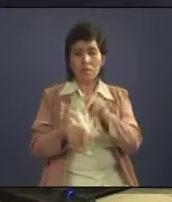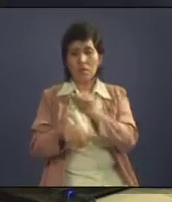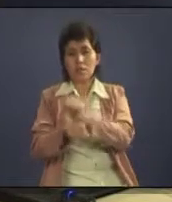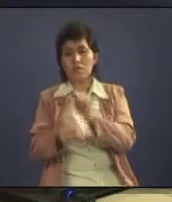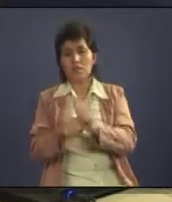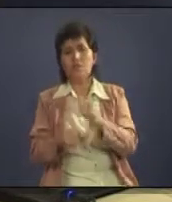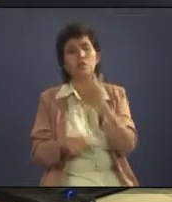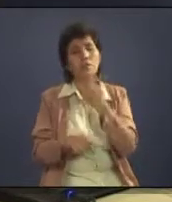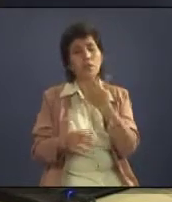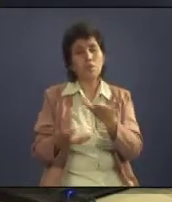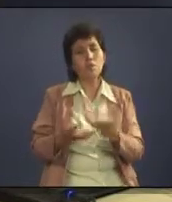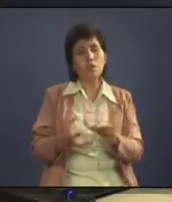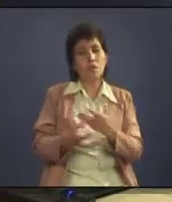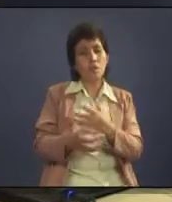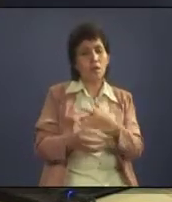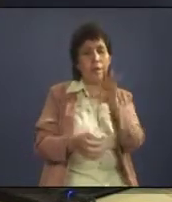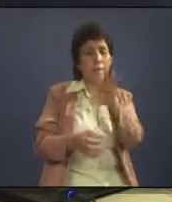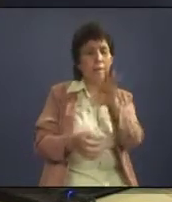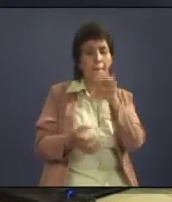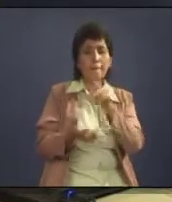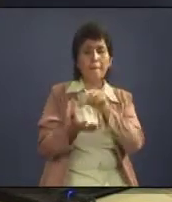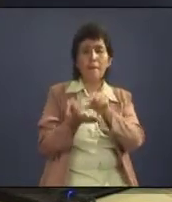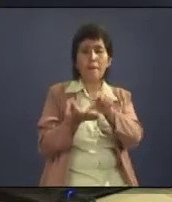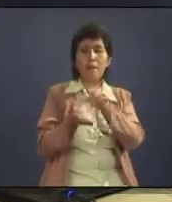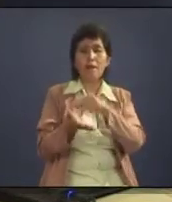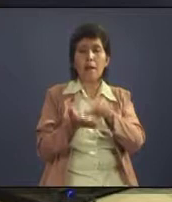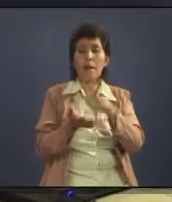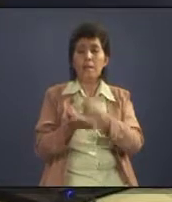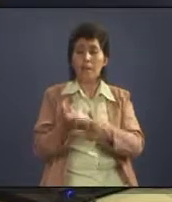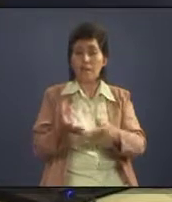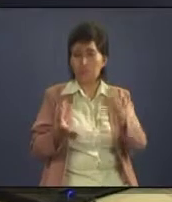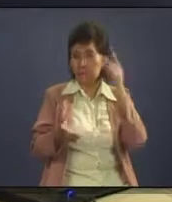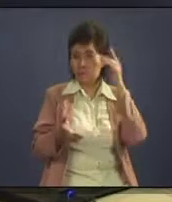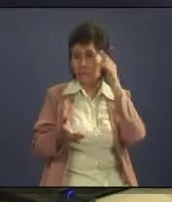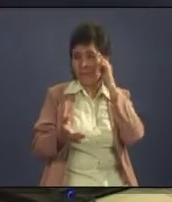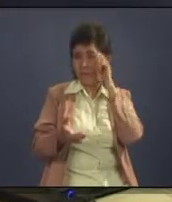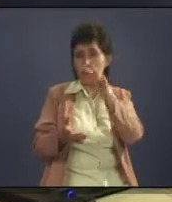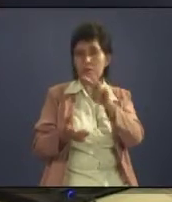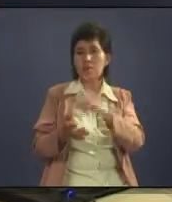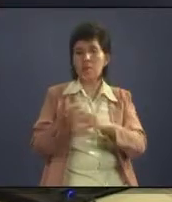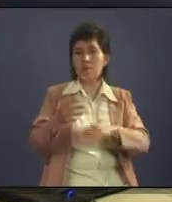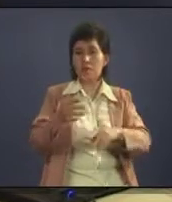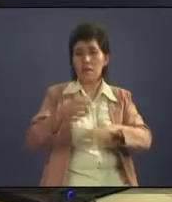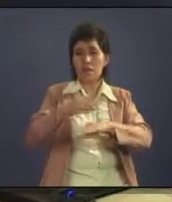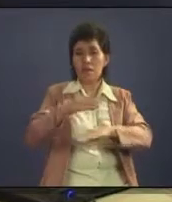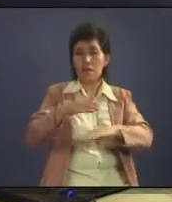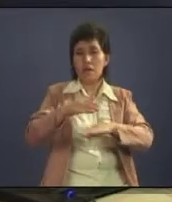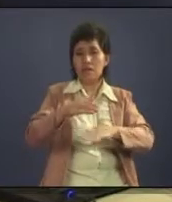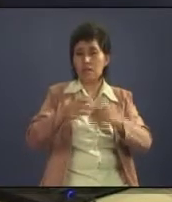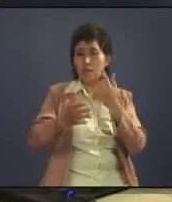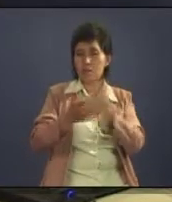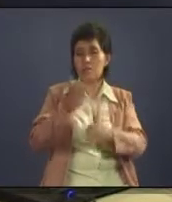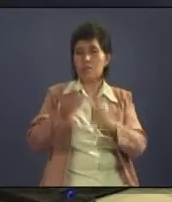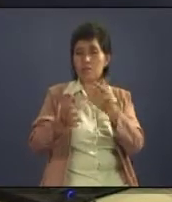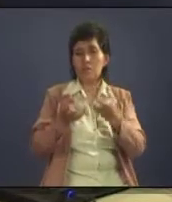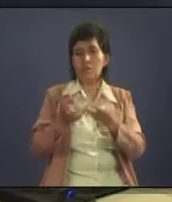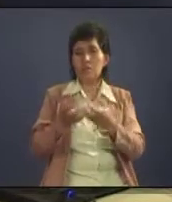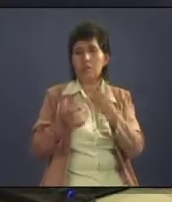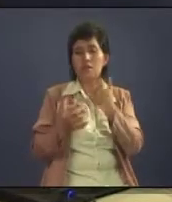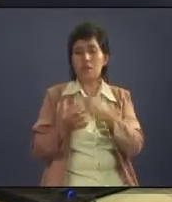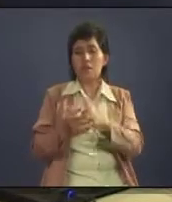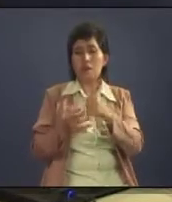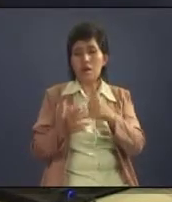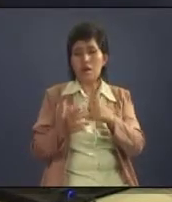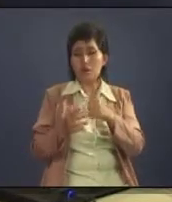who would you hire? Inside your mind, what kind of perceptions that you are based? Do you have any stereotypes? I